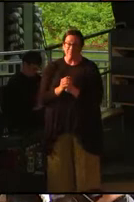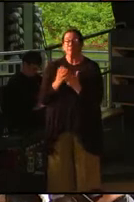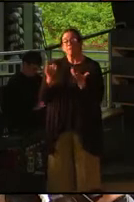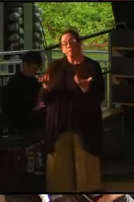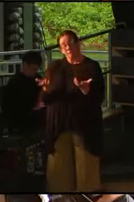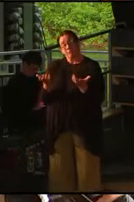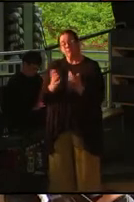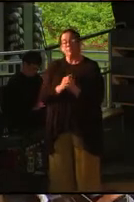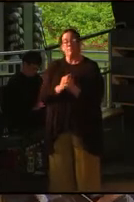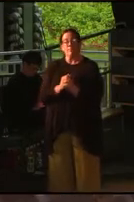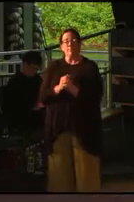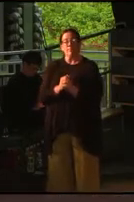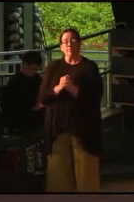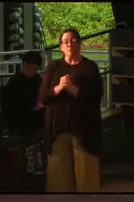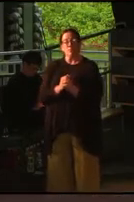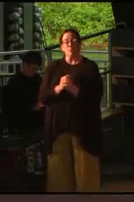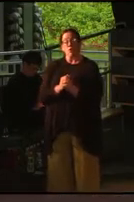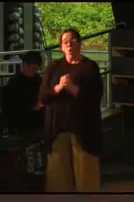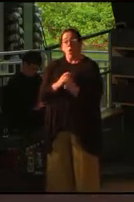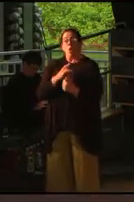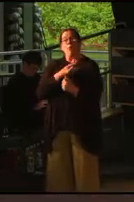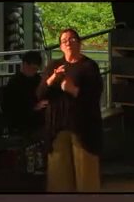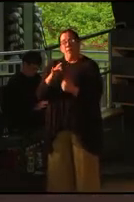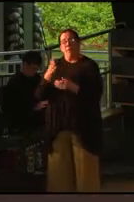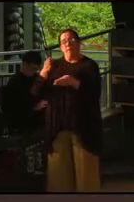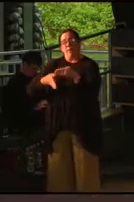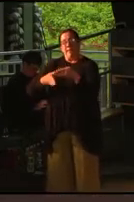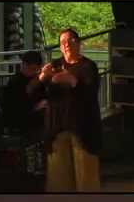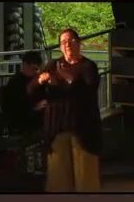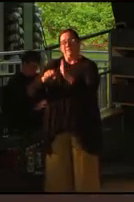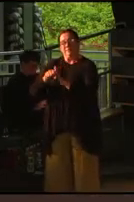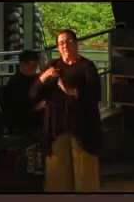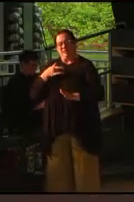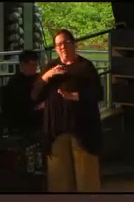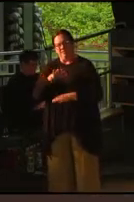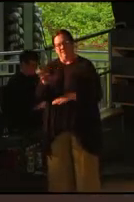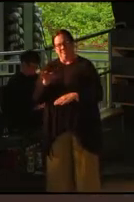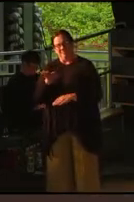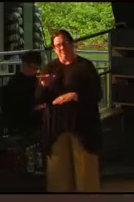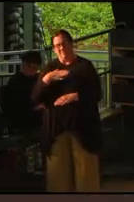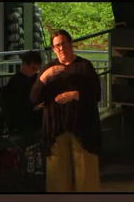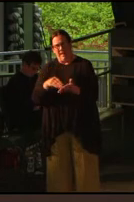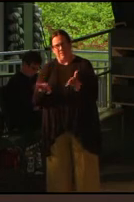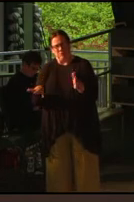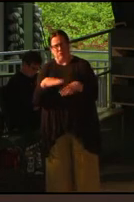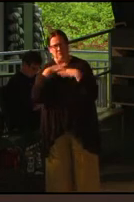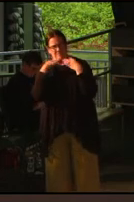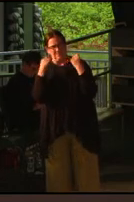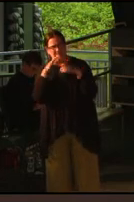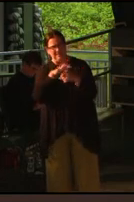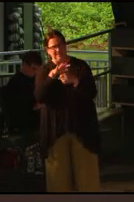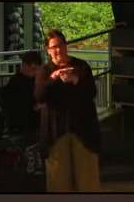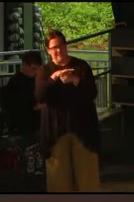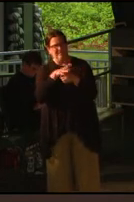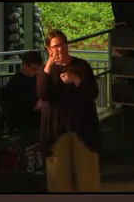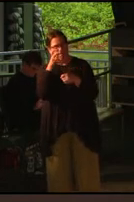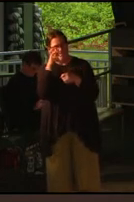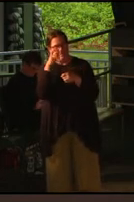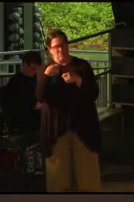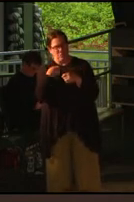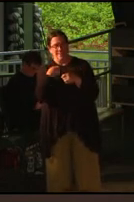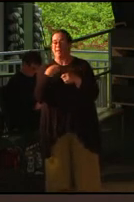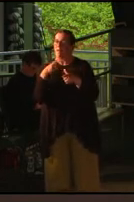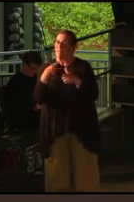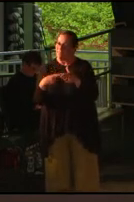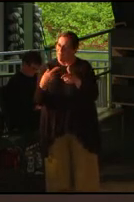Generally, by the end of each semester, I feel that my students have heard just about enough from me. So imagine my surprise when I opened